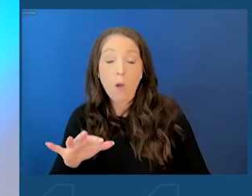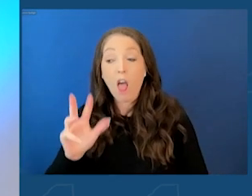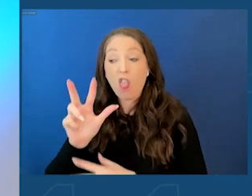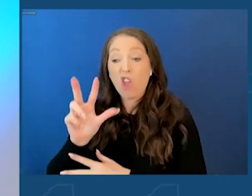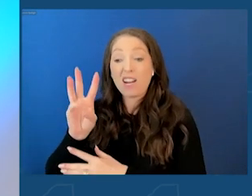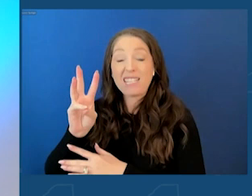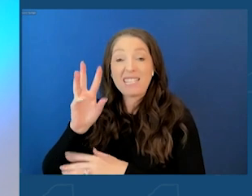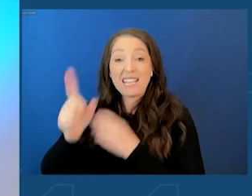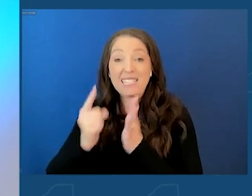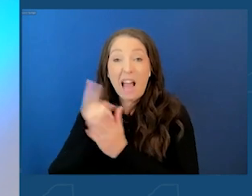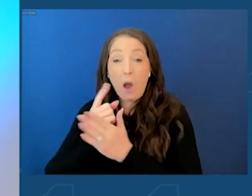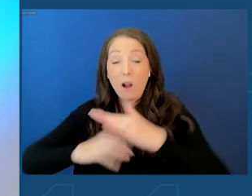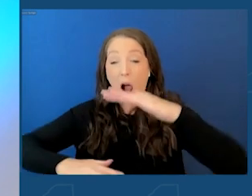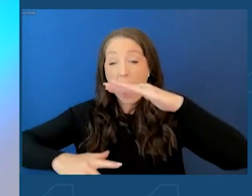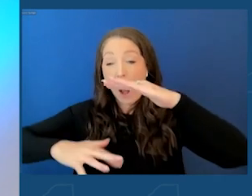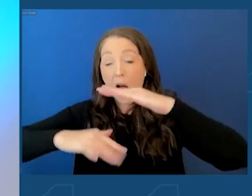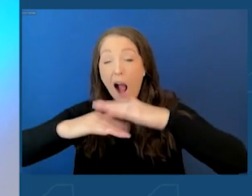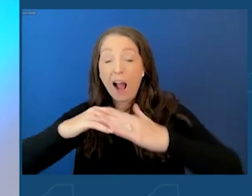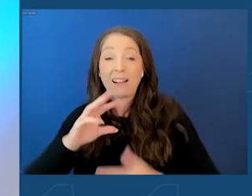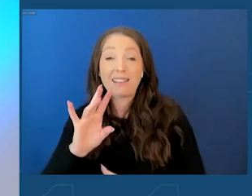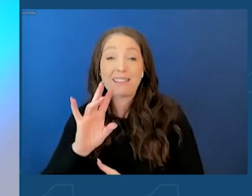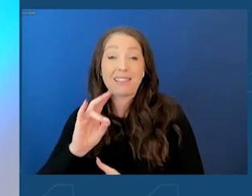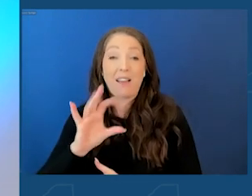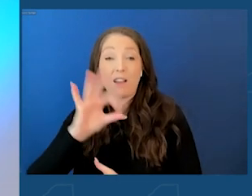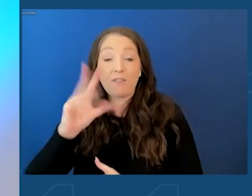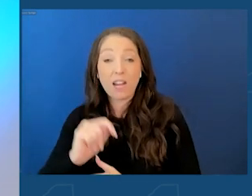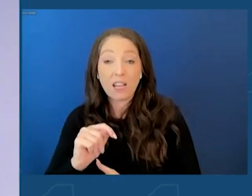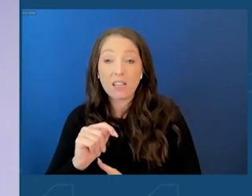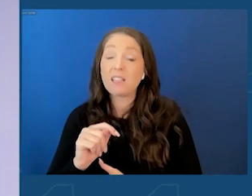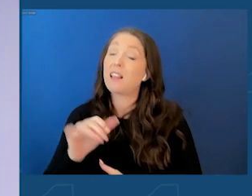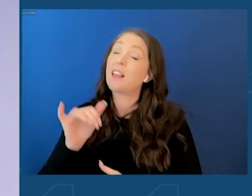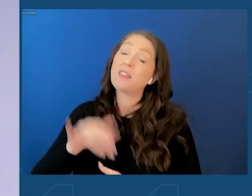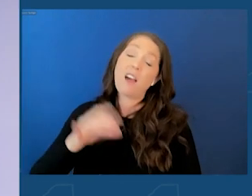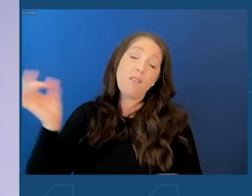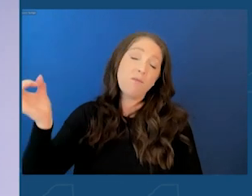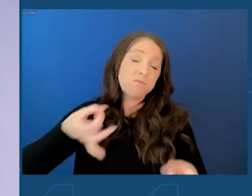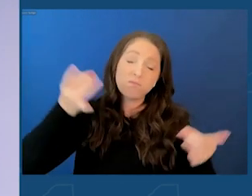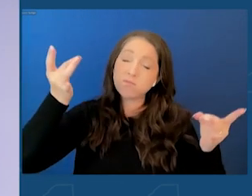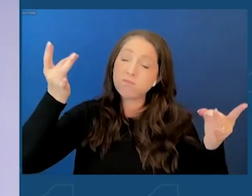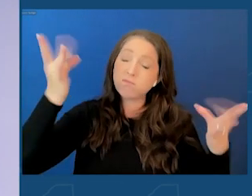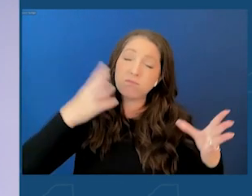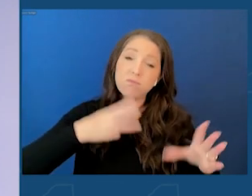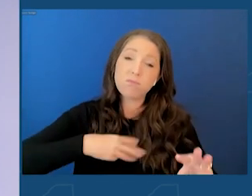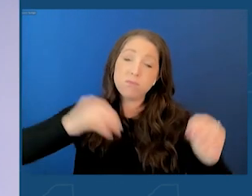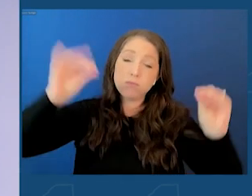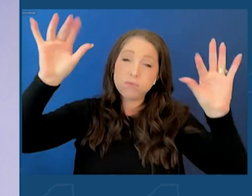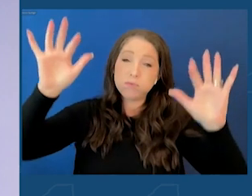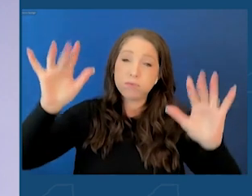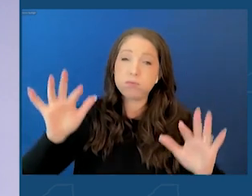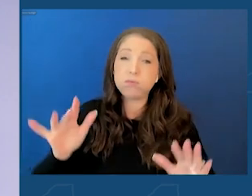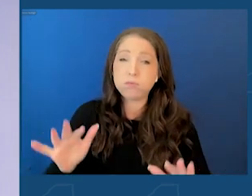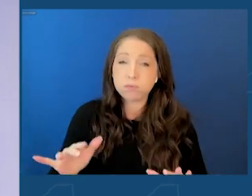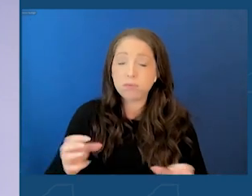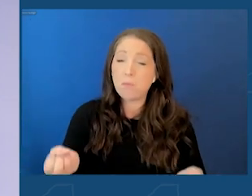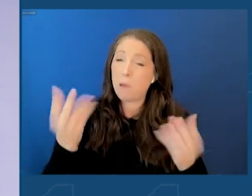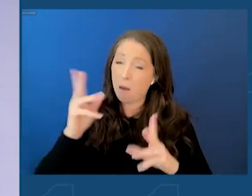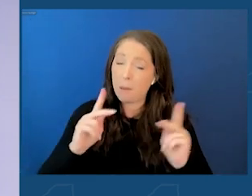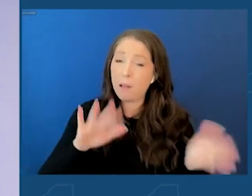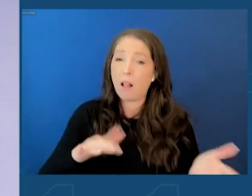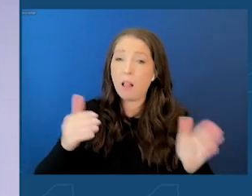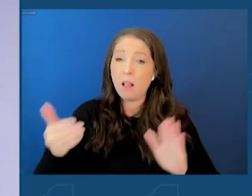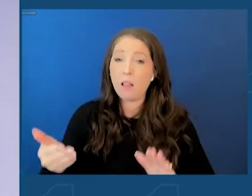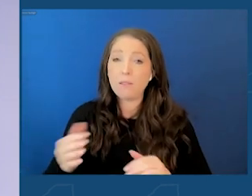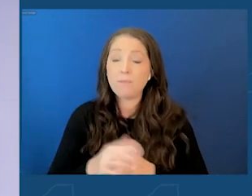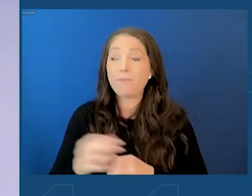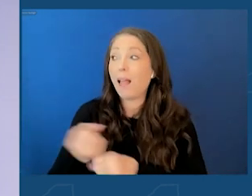worst blizzard in our history, taking the lives of many New Yorkers. And not to mention, just the year before, we had not one, but 2 hurricanes